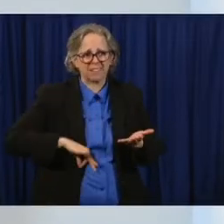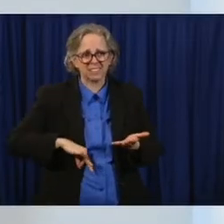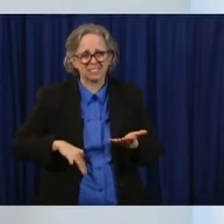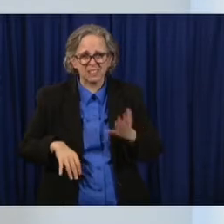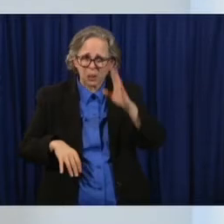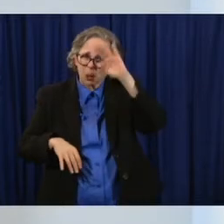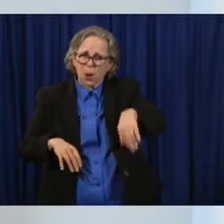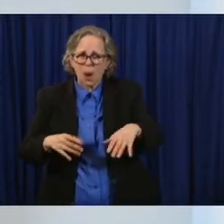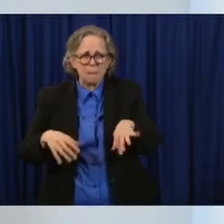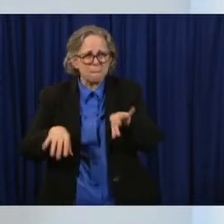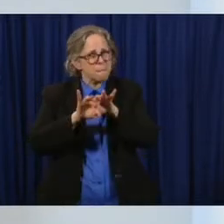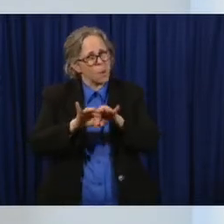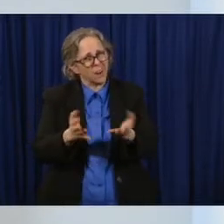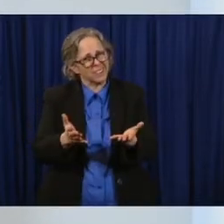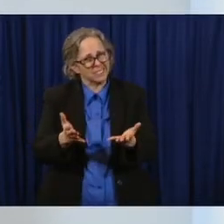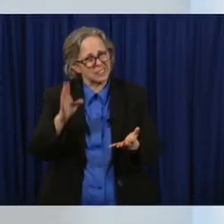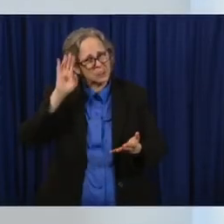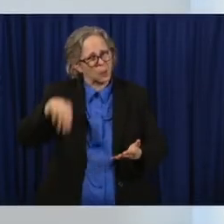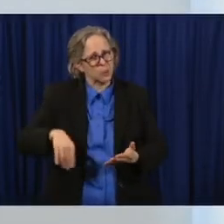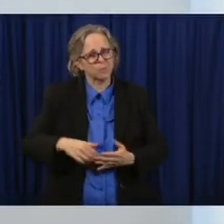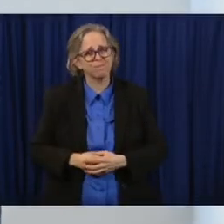things are for their lives.